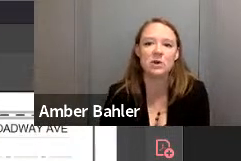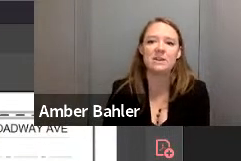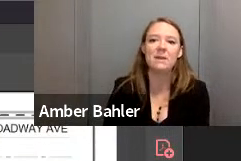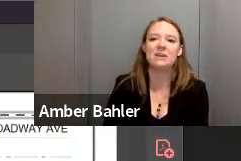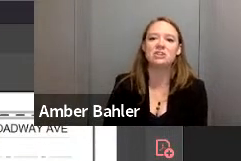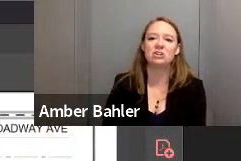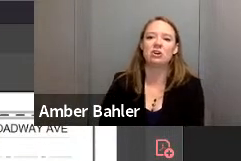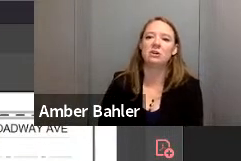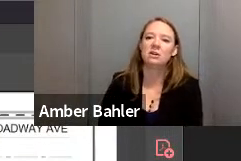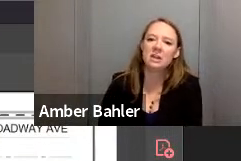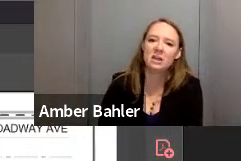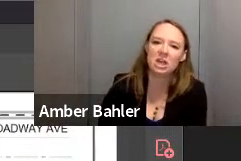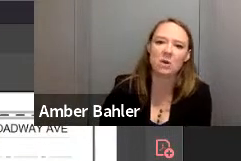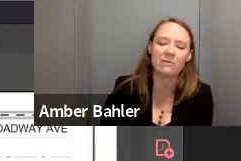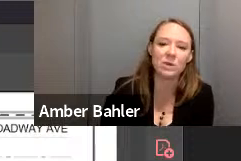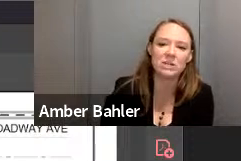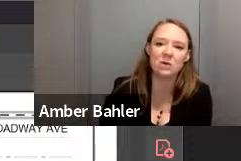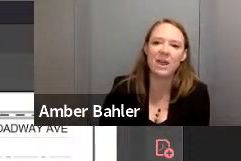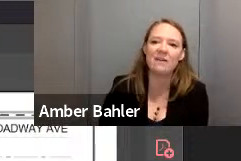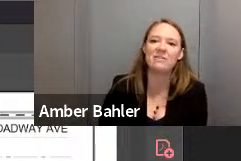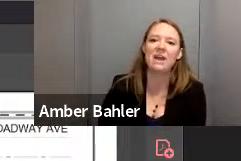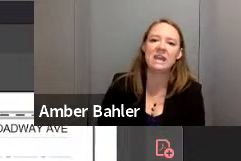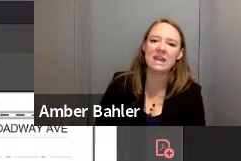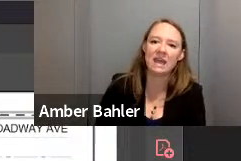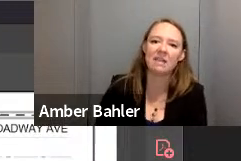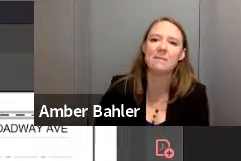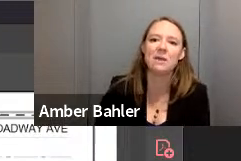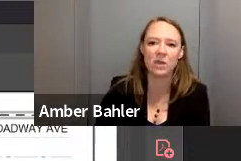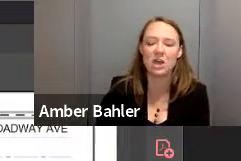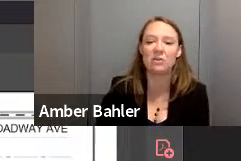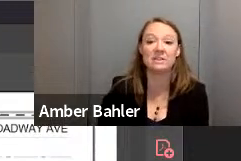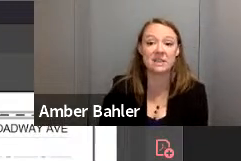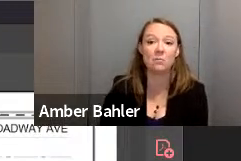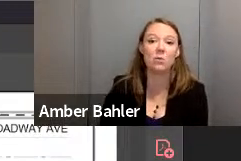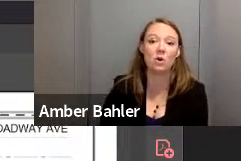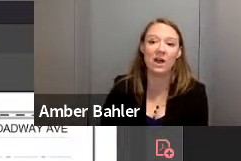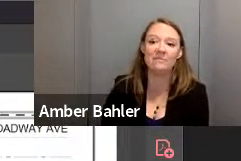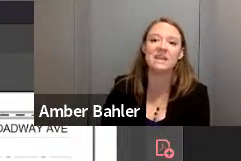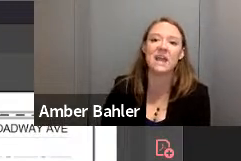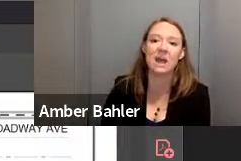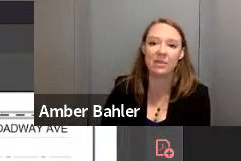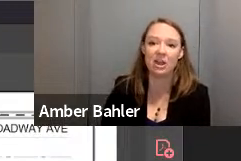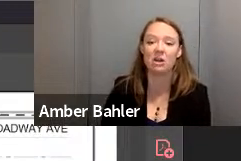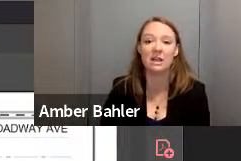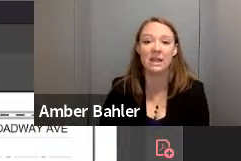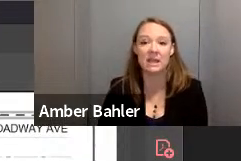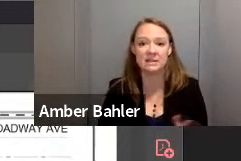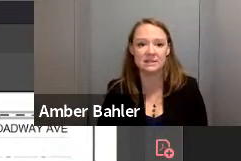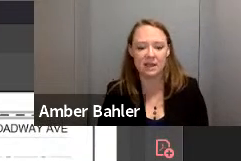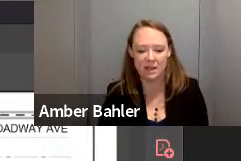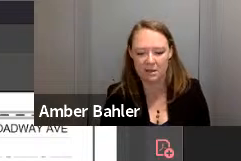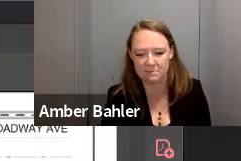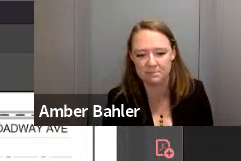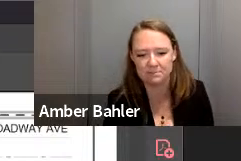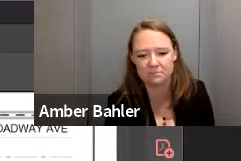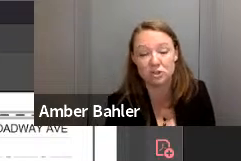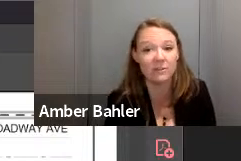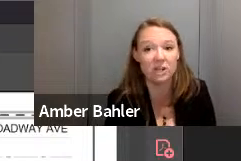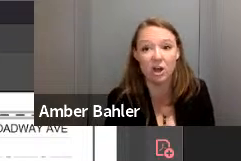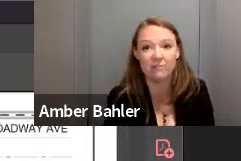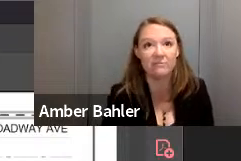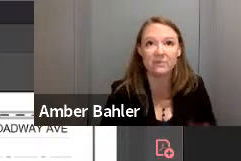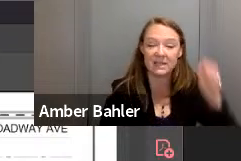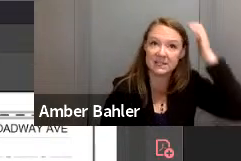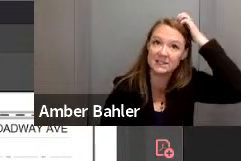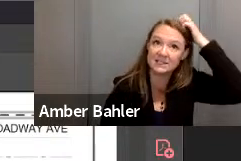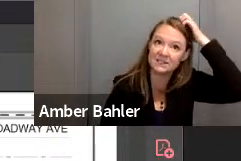I just wanted to make sure, you know, if we don't have that heating element, we know that someone will have to get out there and shovel